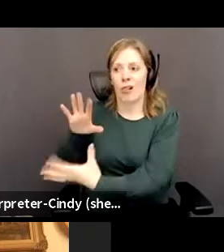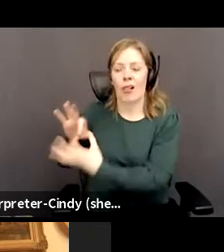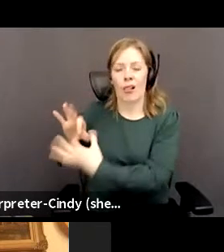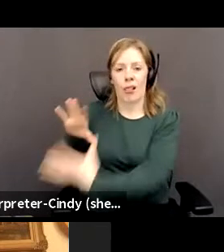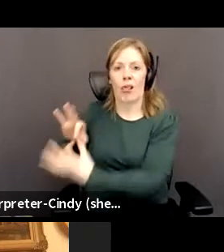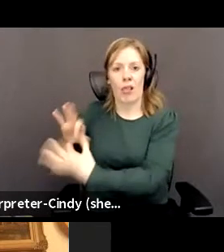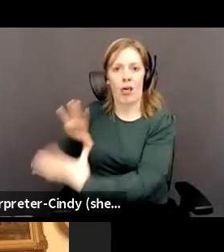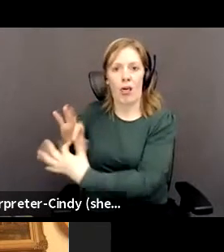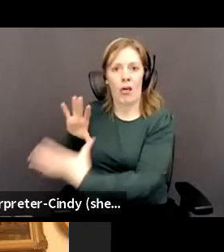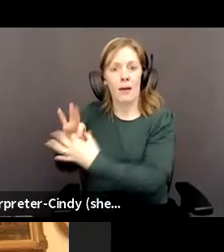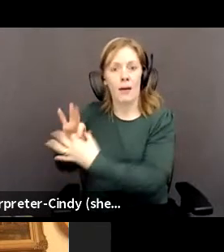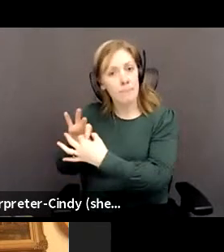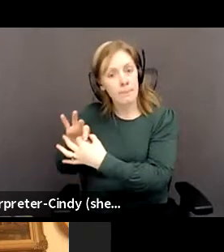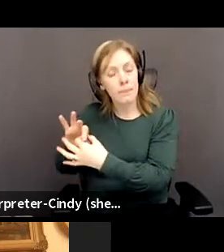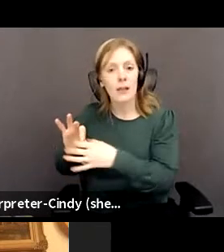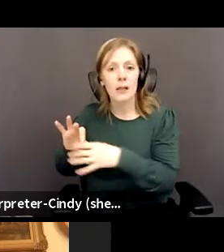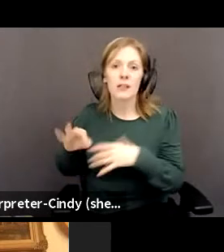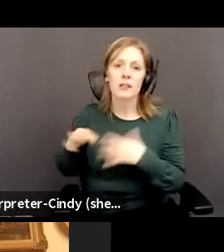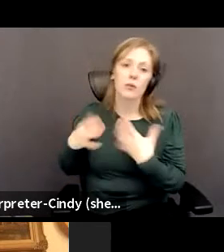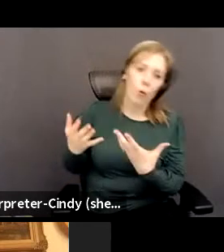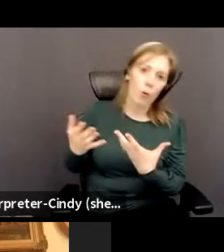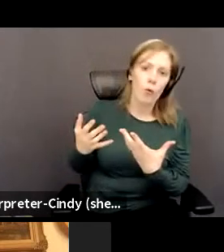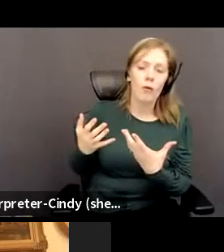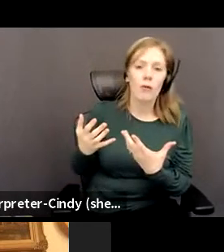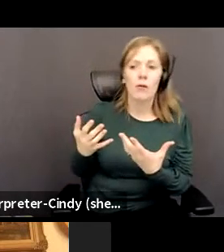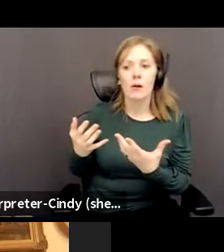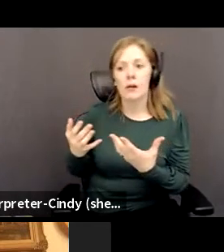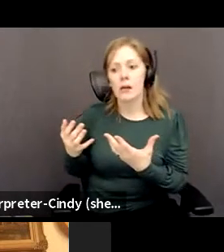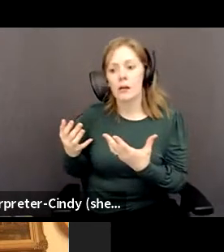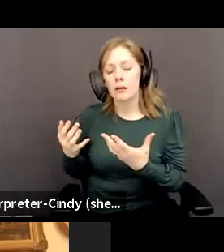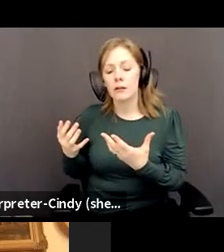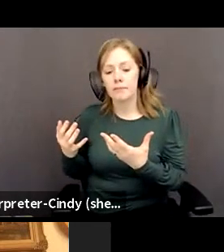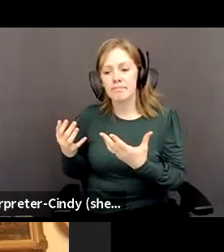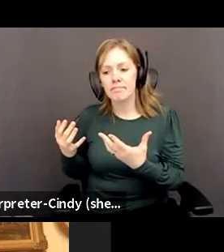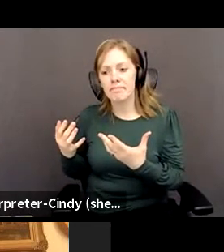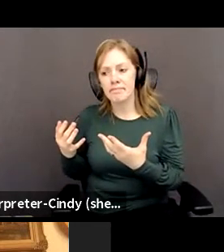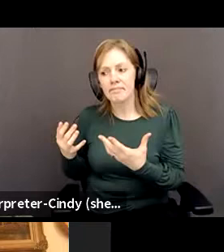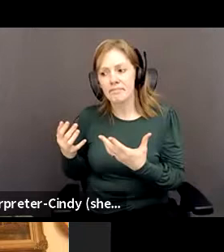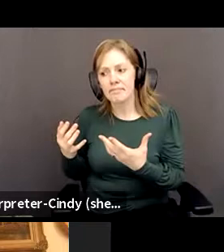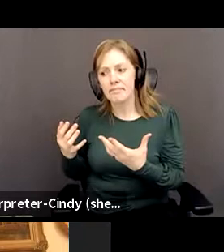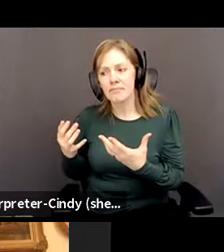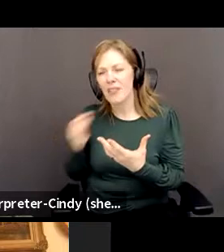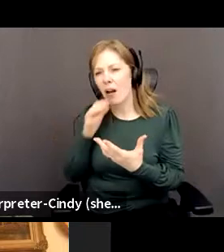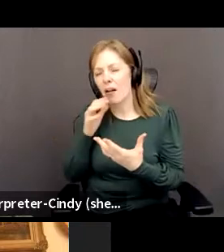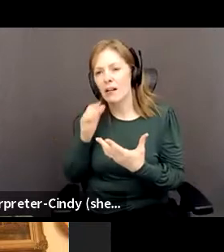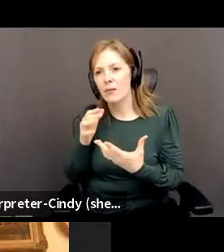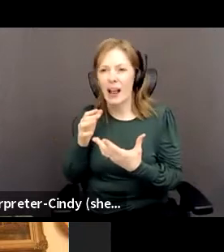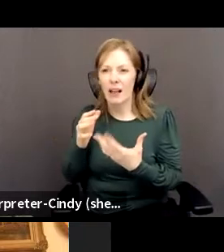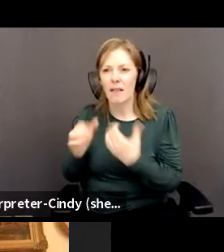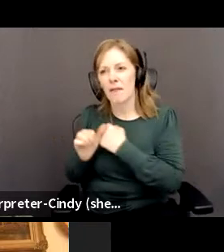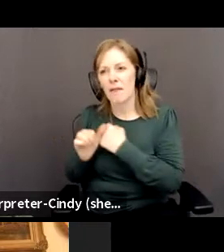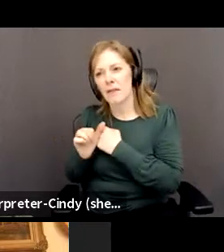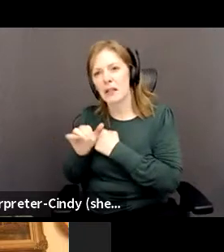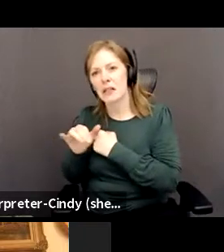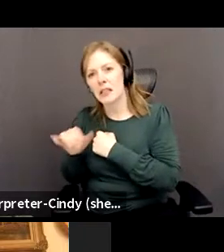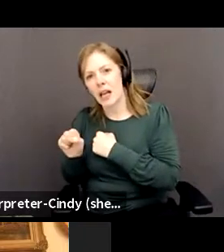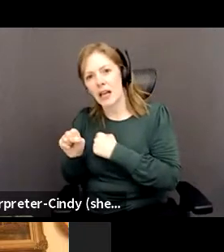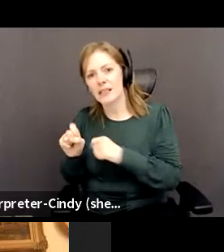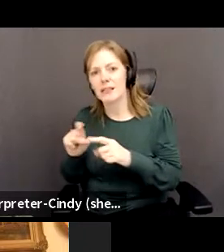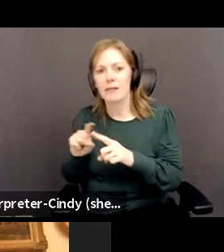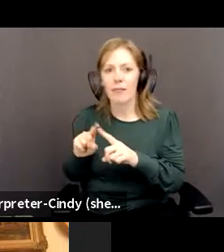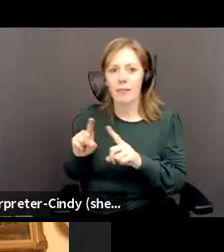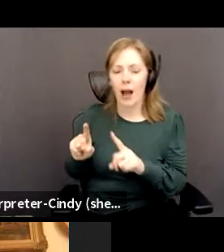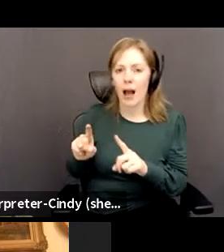painful and very harmful it was, to a certain extent, based on our skills and the ability that